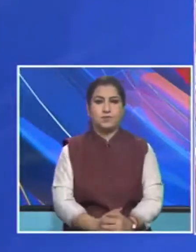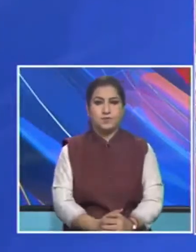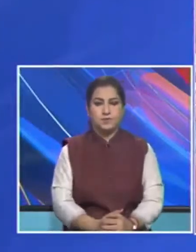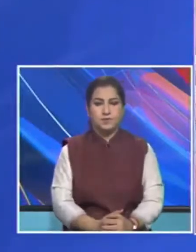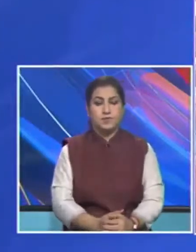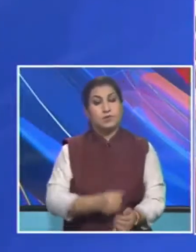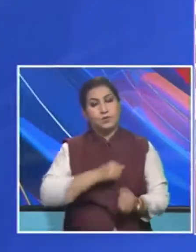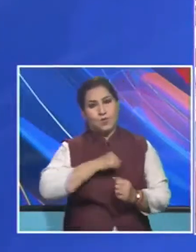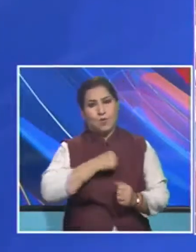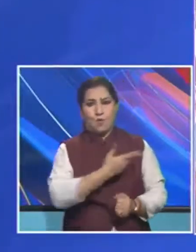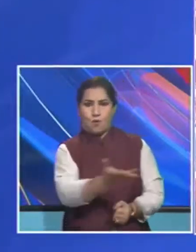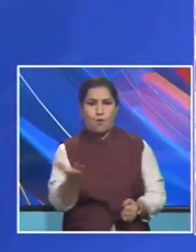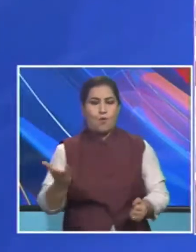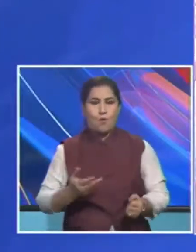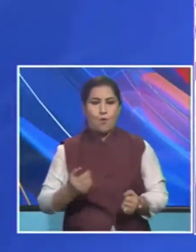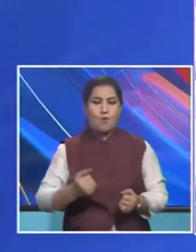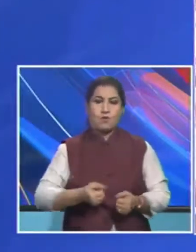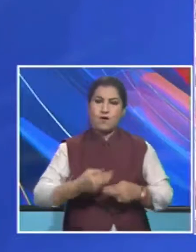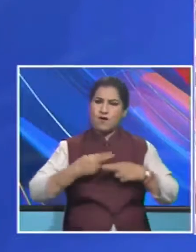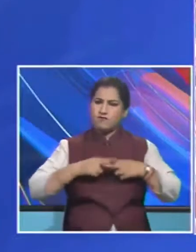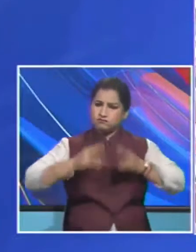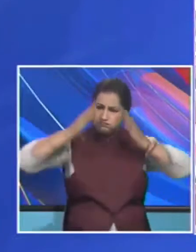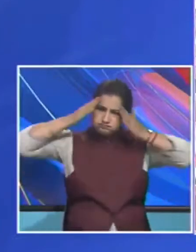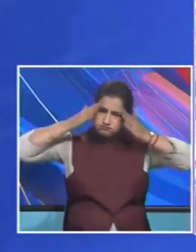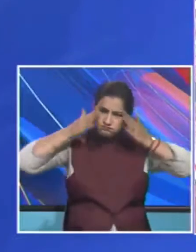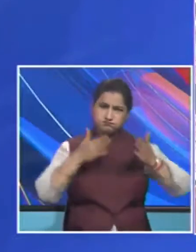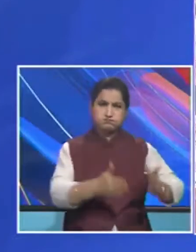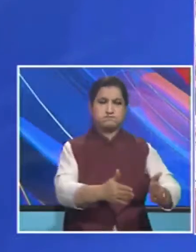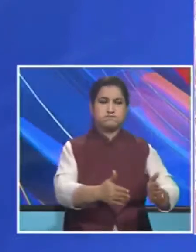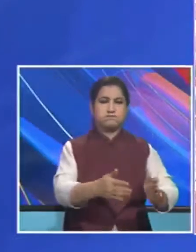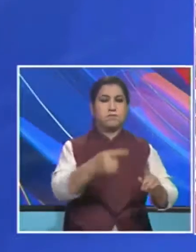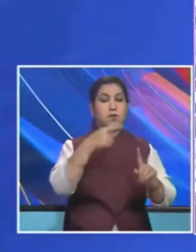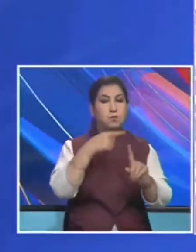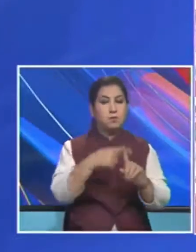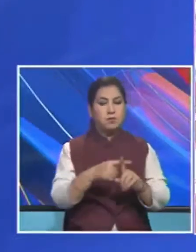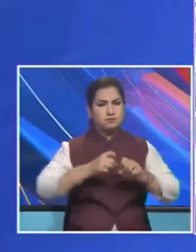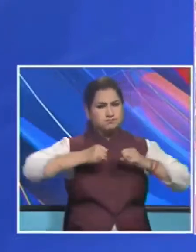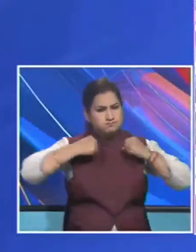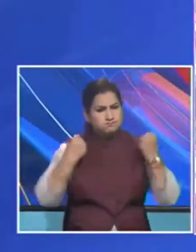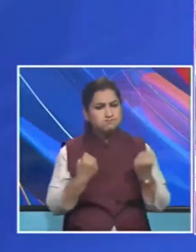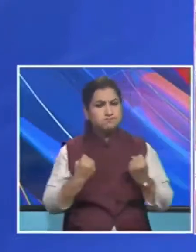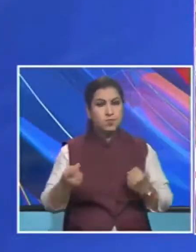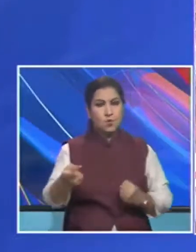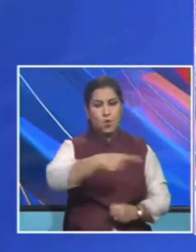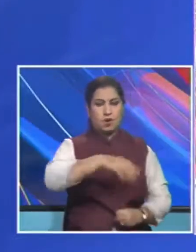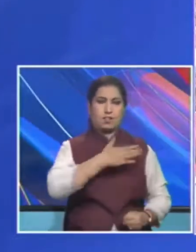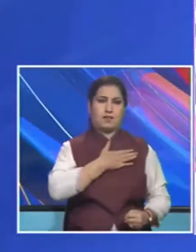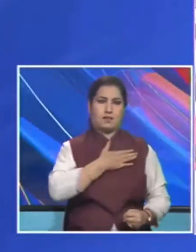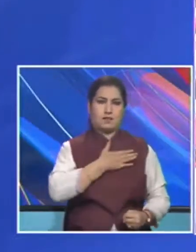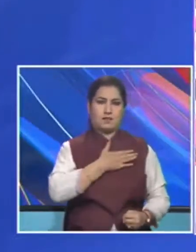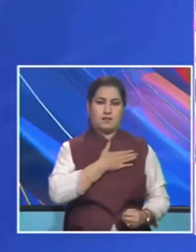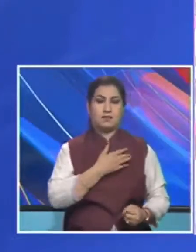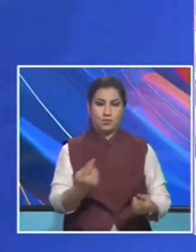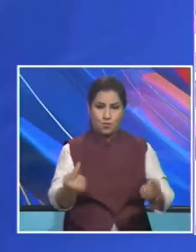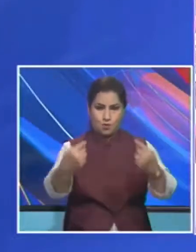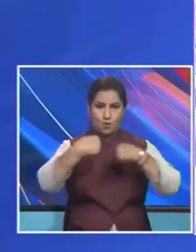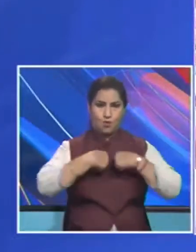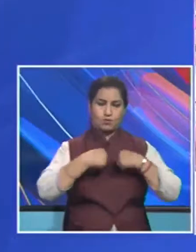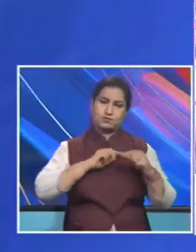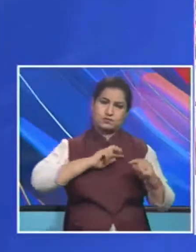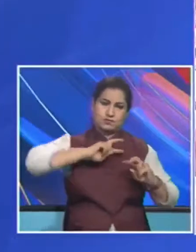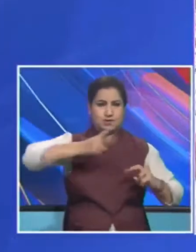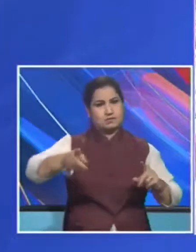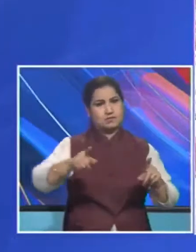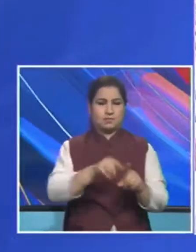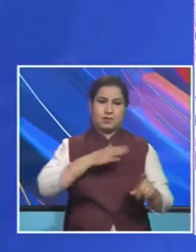All of us, with full devotion and dedication, to live up to the trust you all have reposed in me. Let